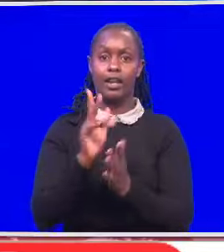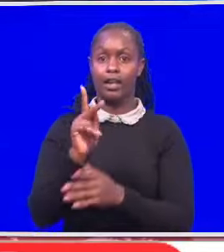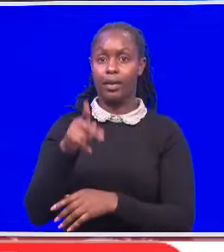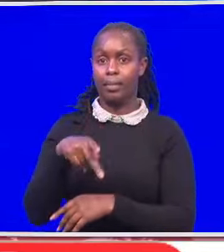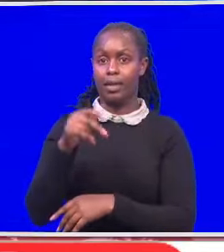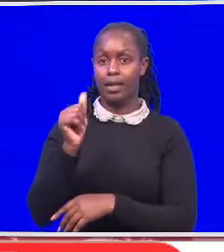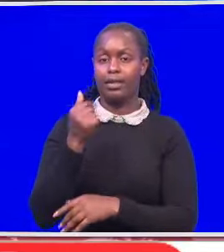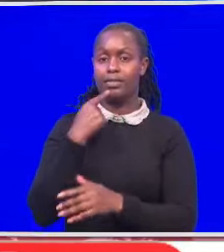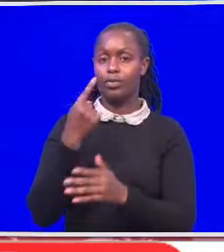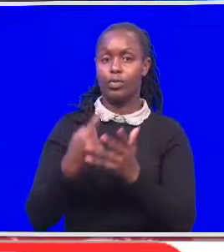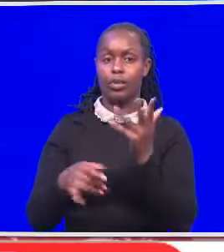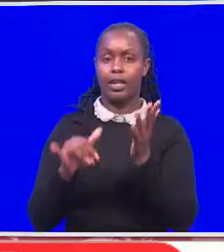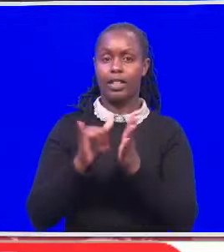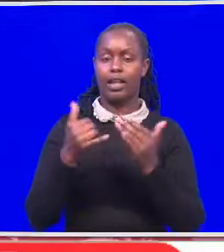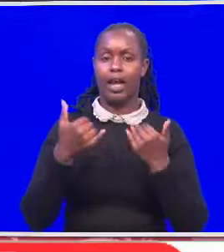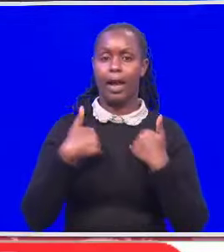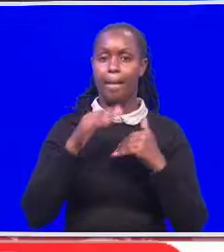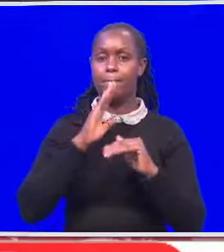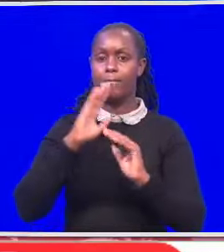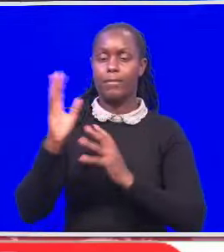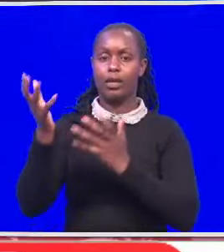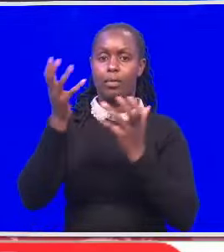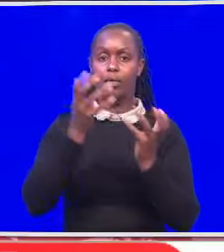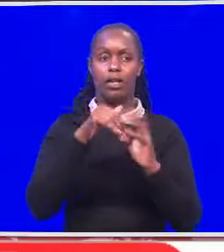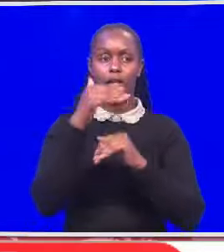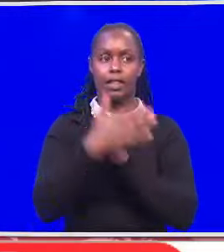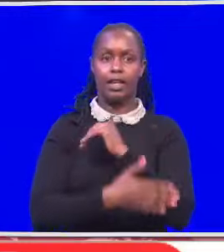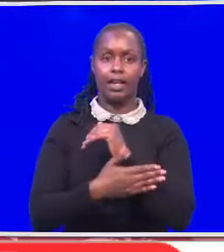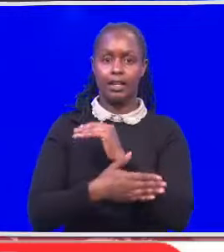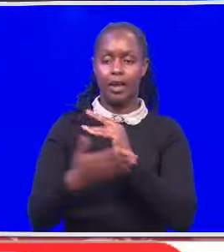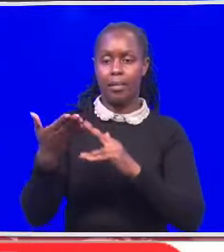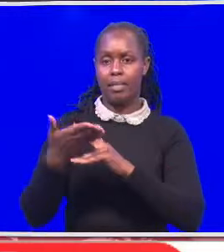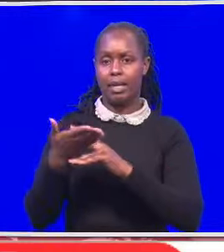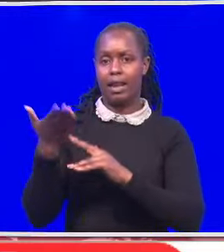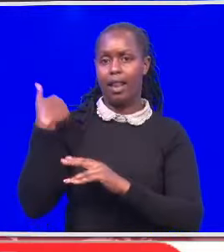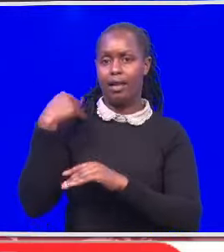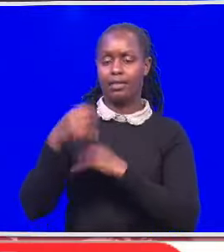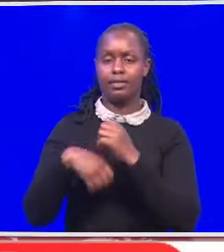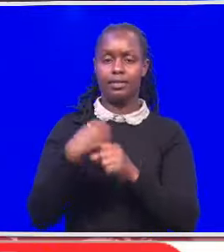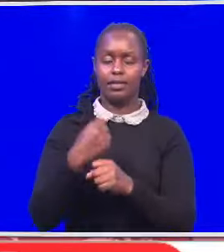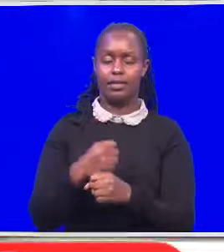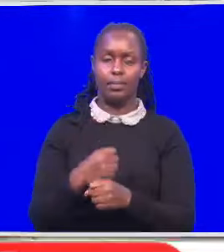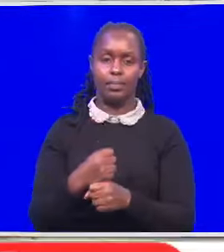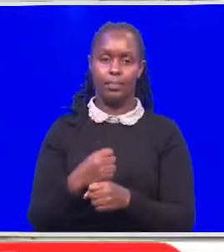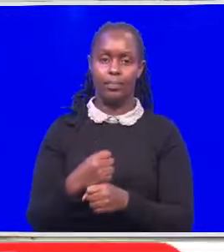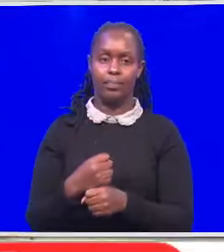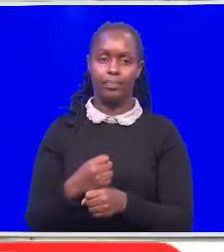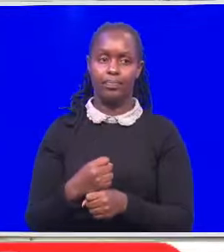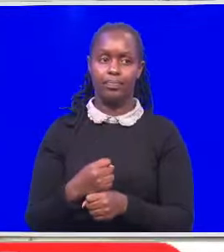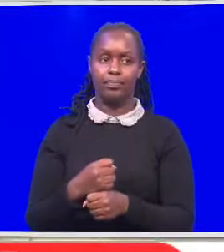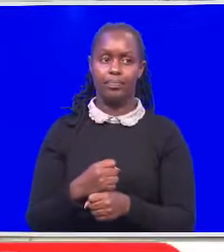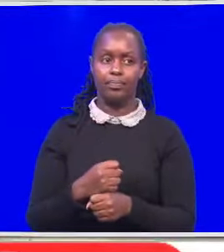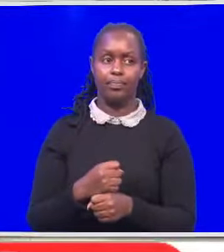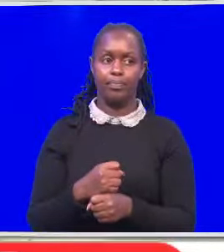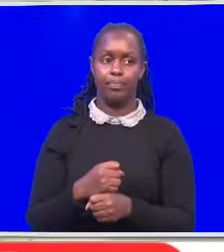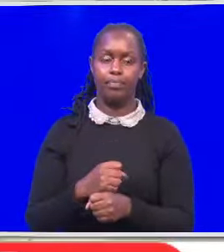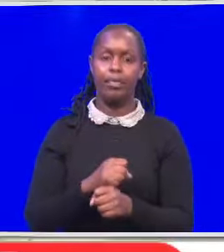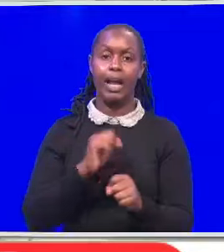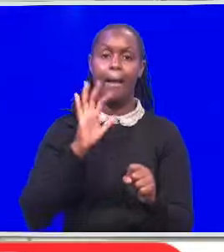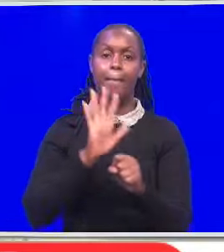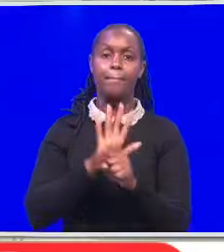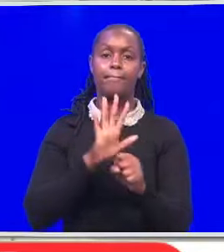sugar had been brought into the country late last year, as Paul Kigburubi details. A multi-million dollar deal